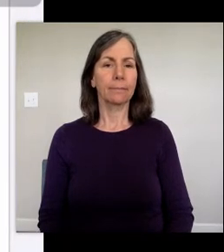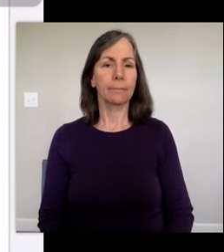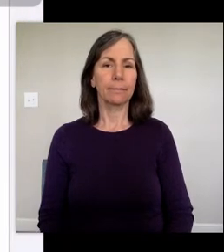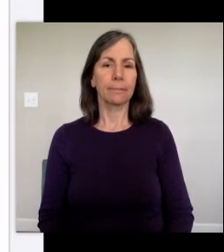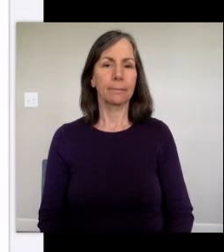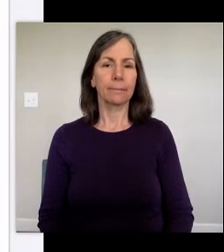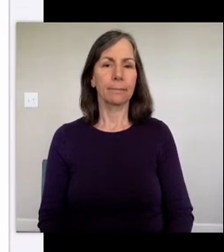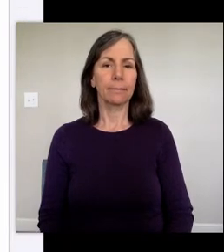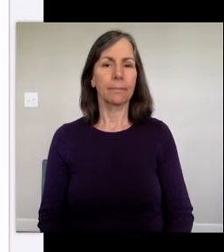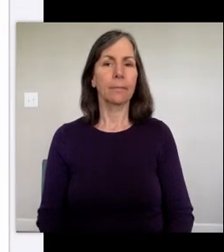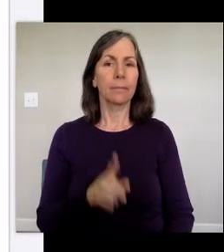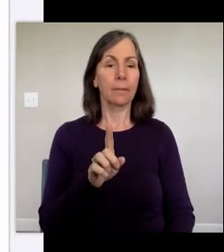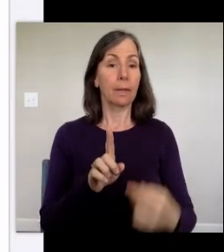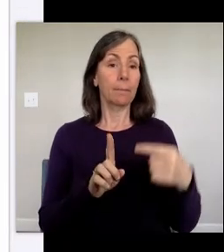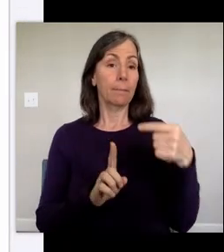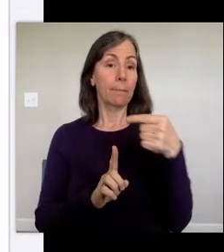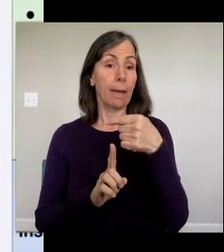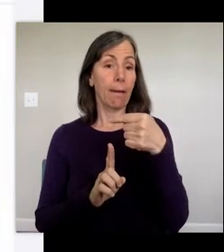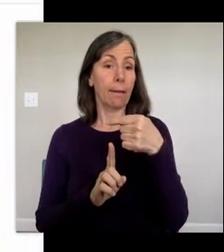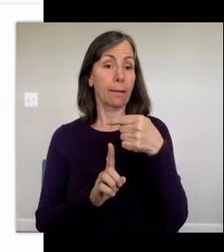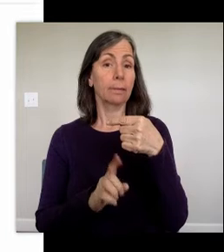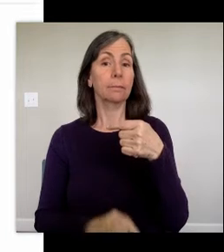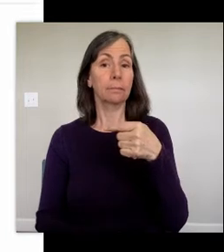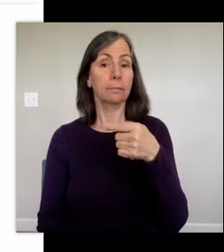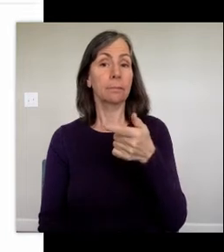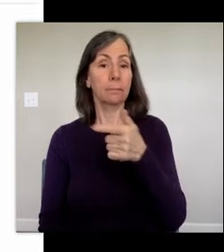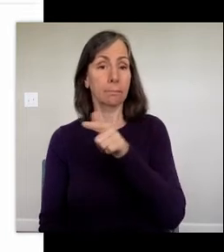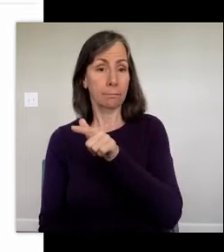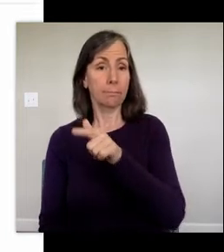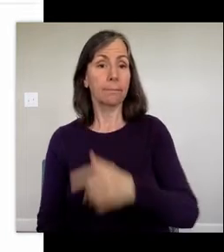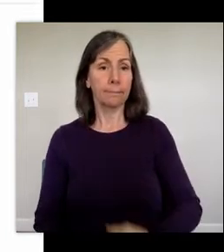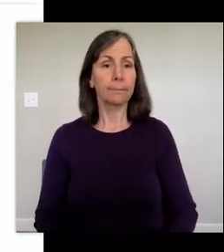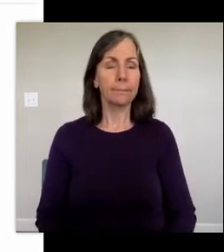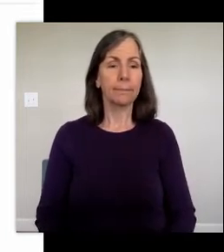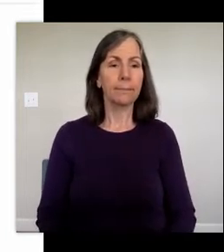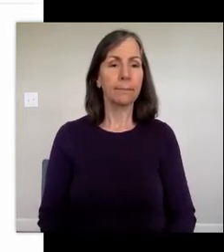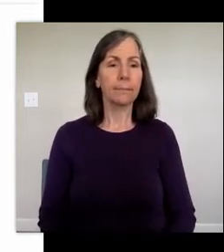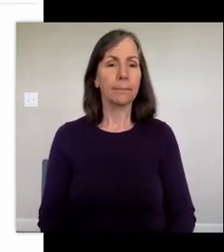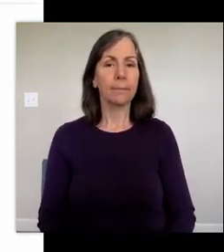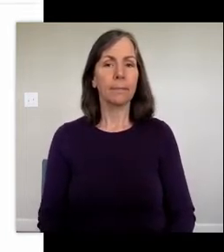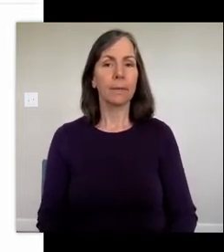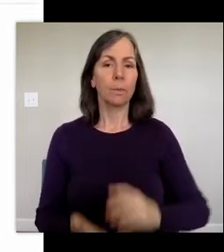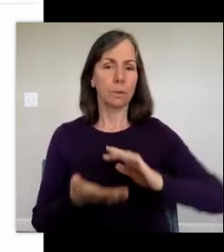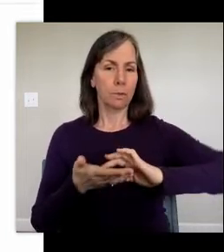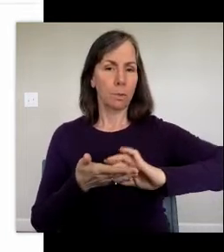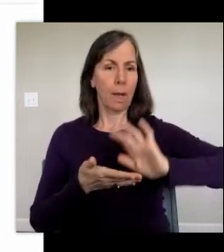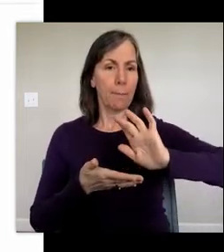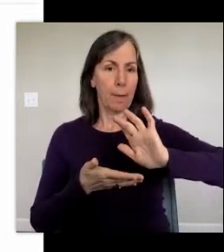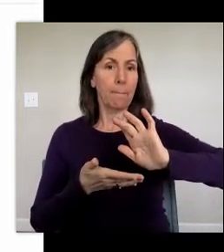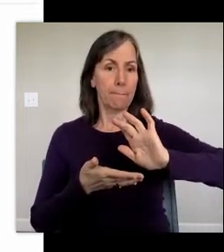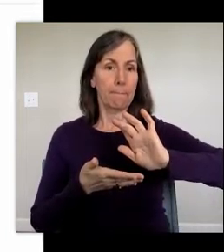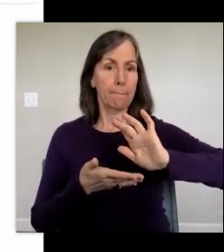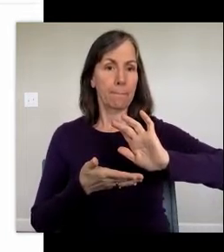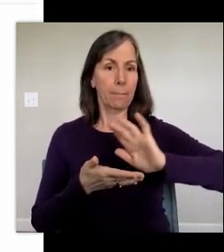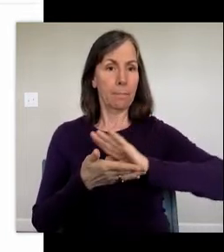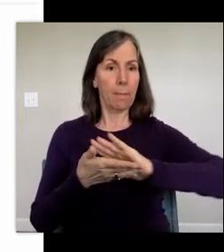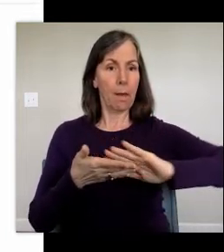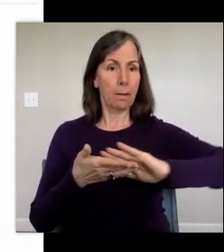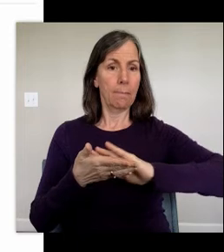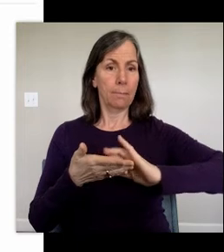I'm going to click back in the top left. I'm going to swipe up from the bottom of the screen.